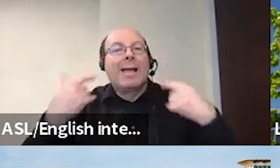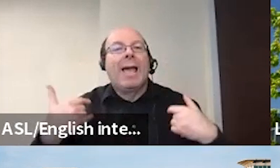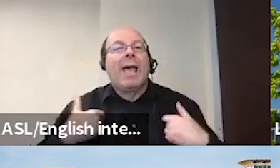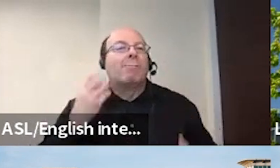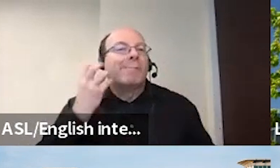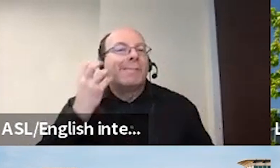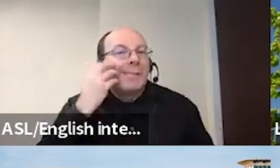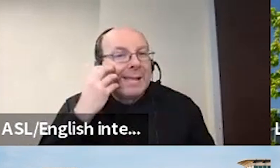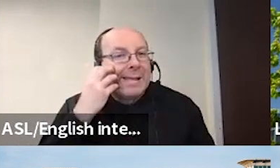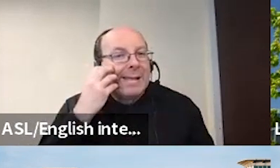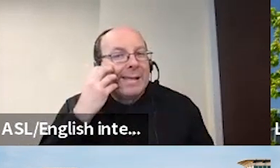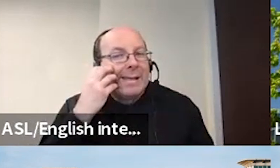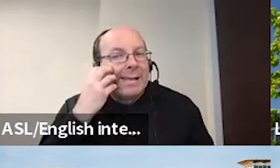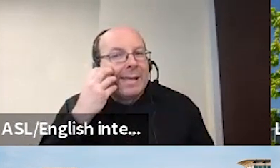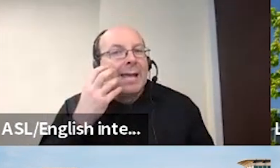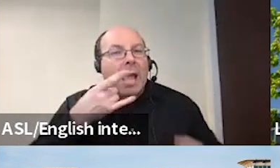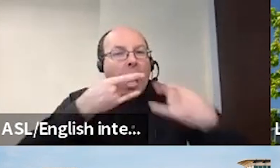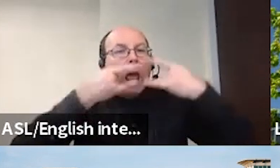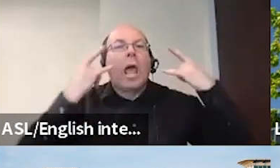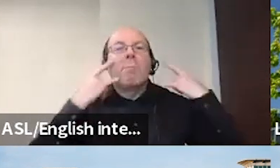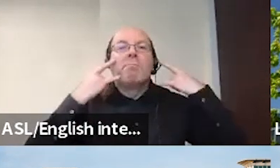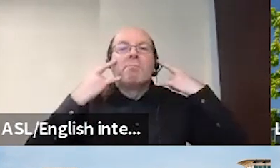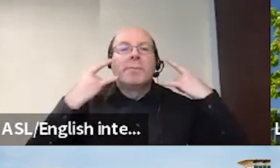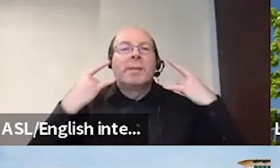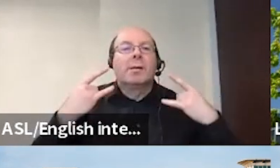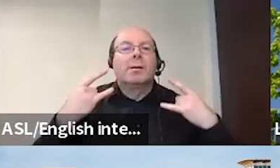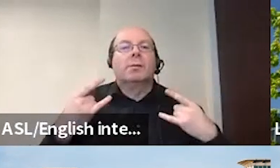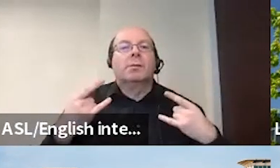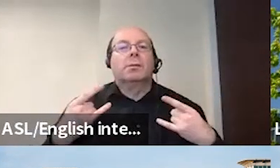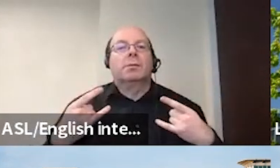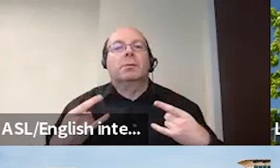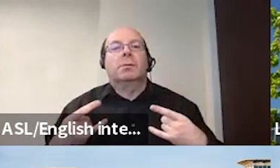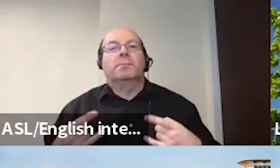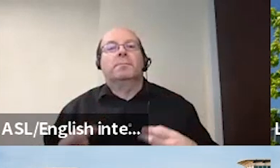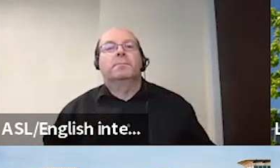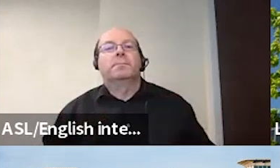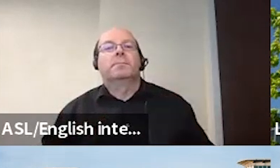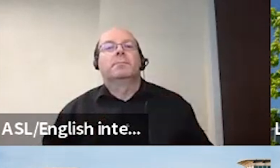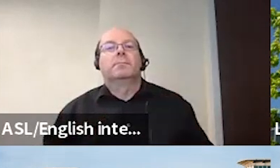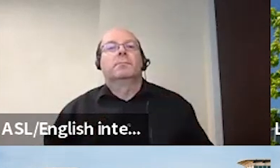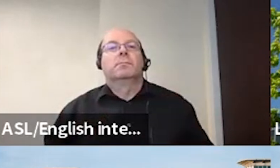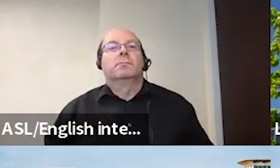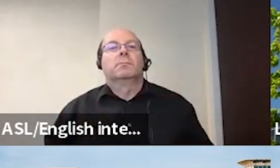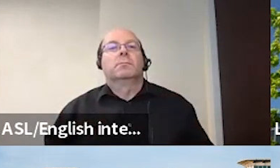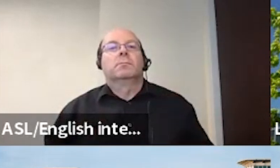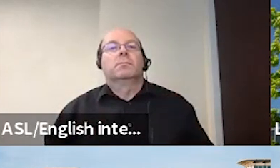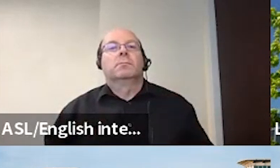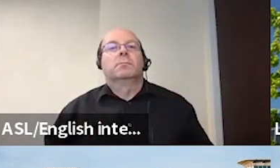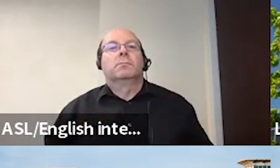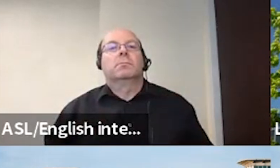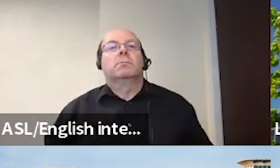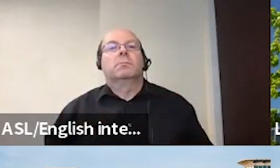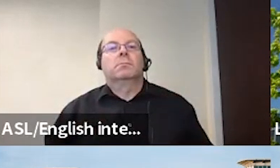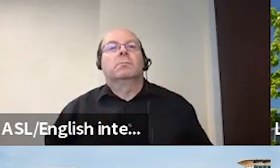dense and really fit very well. There is no clear comparative study that looks at the transmission